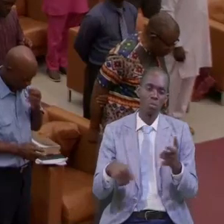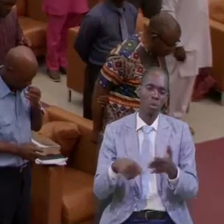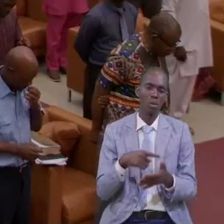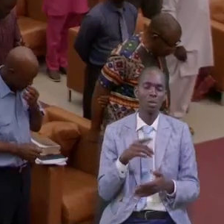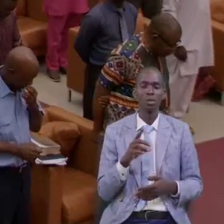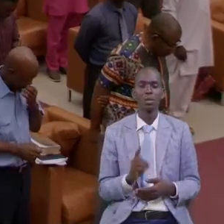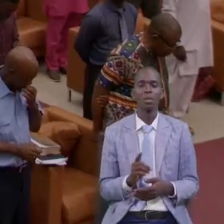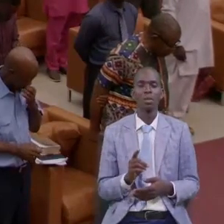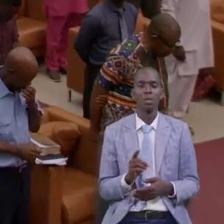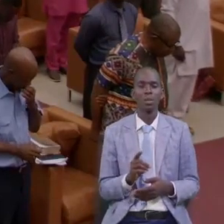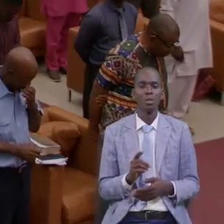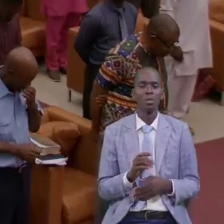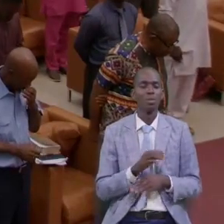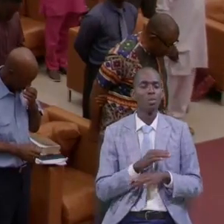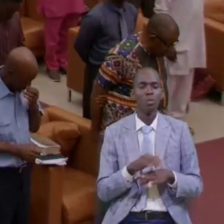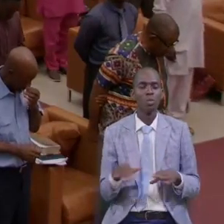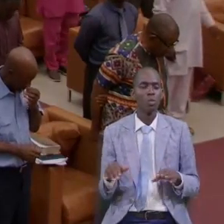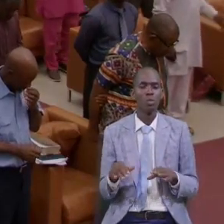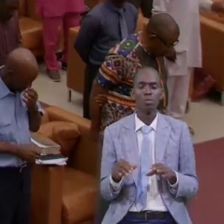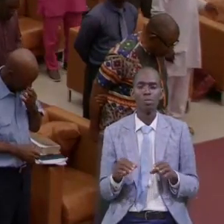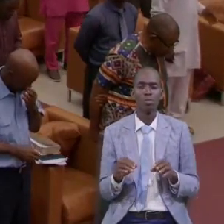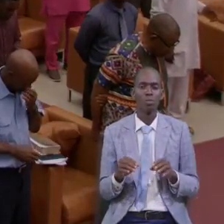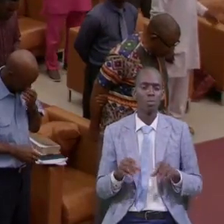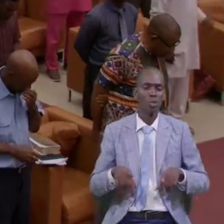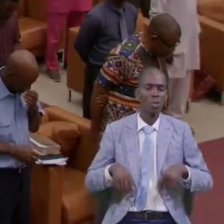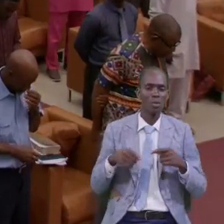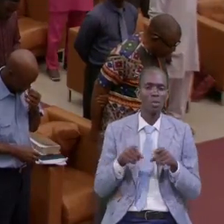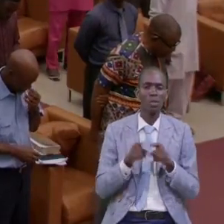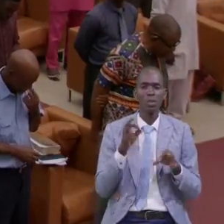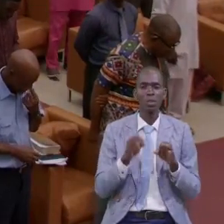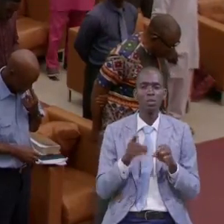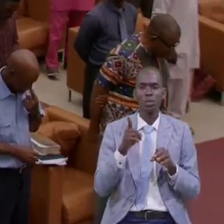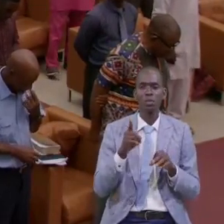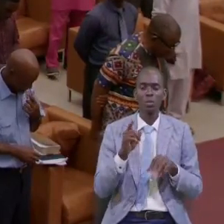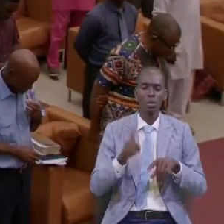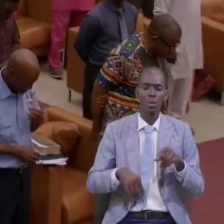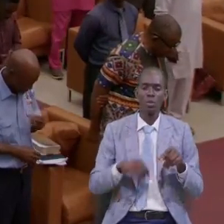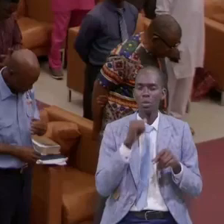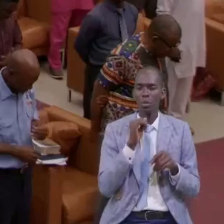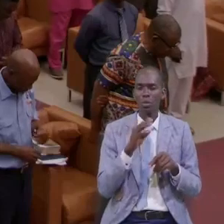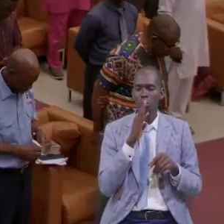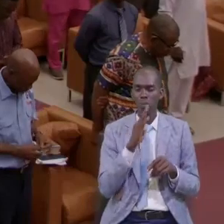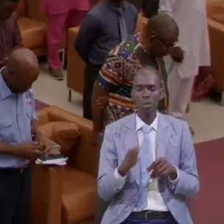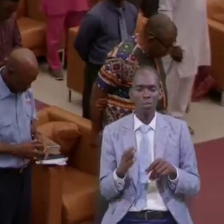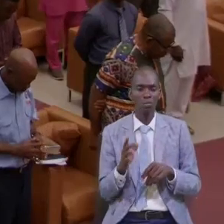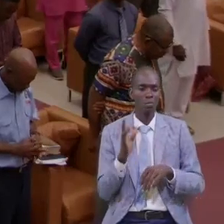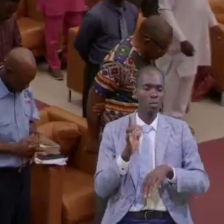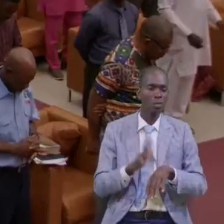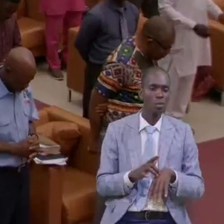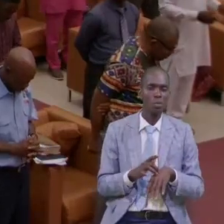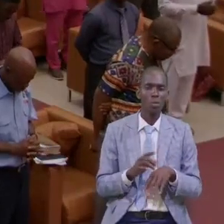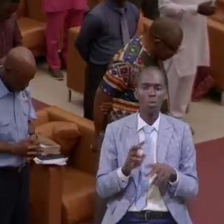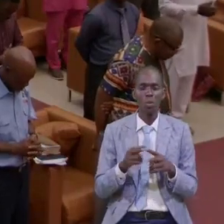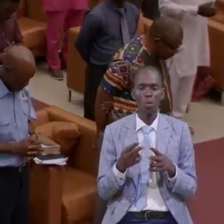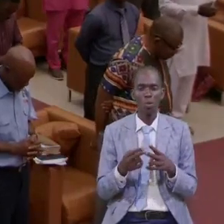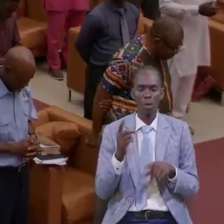as if you are untouchable, as if you are independent.